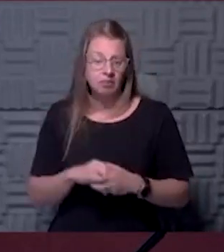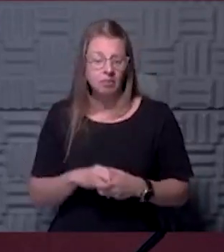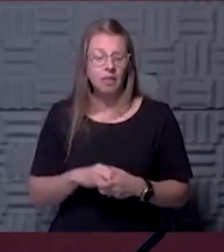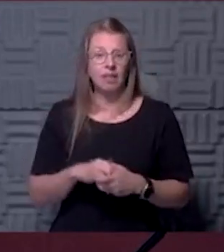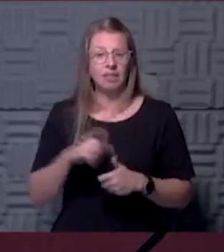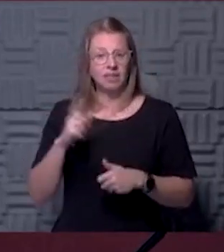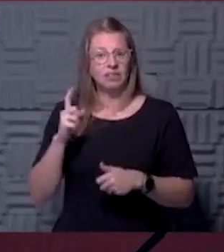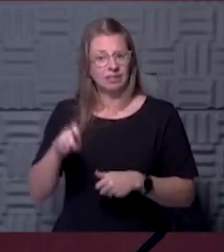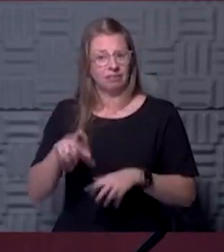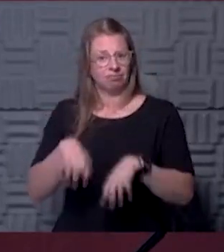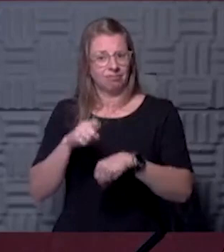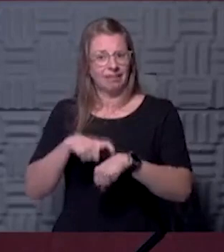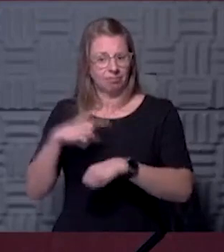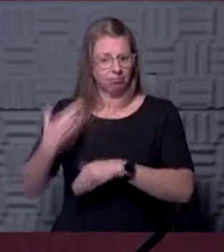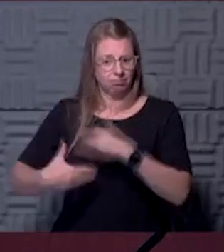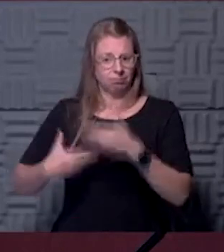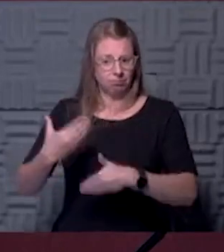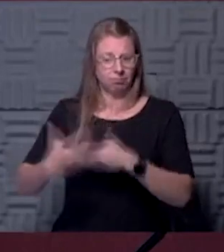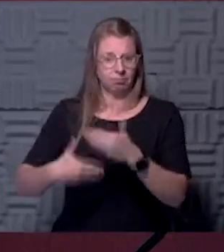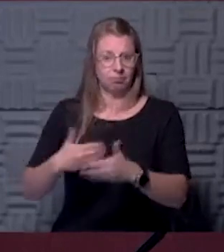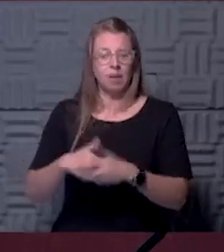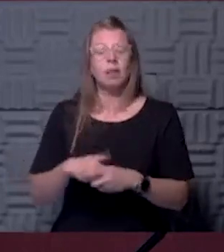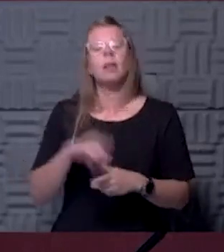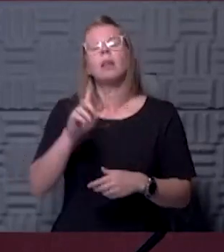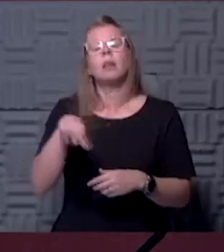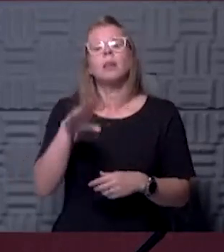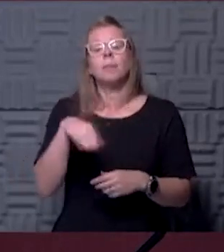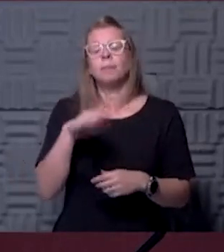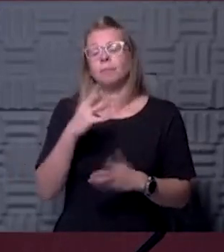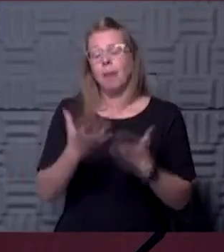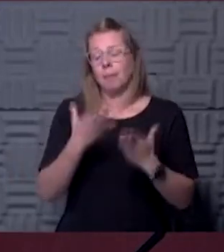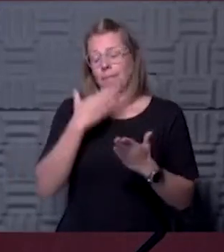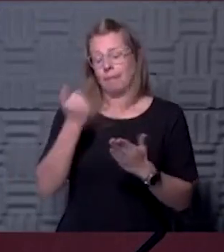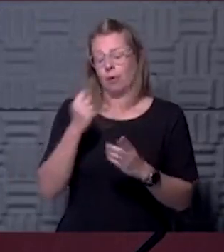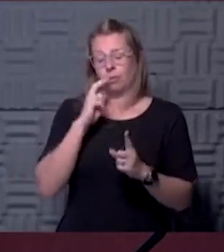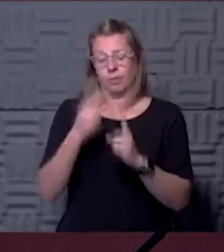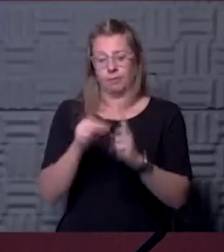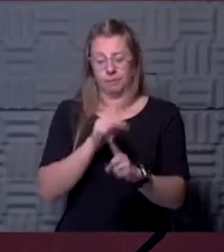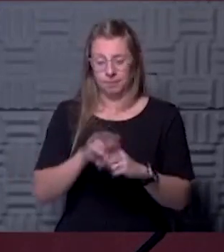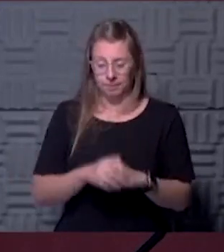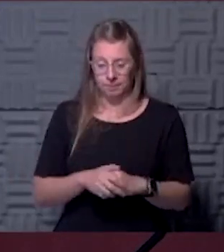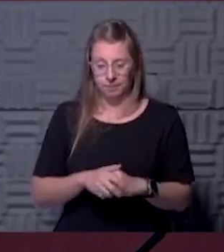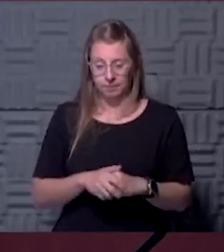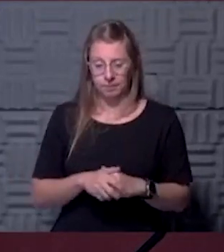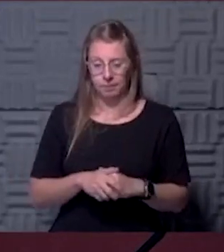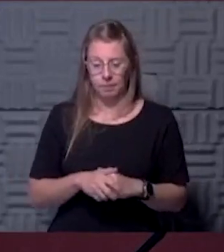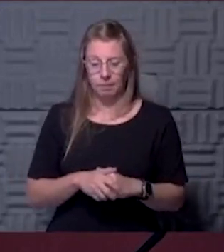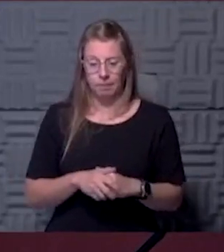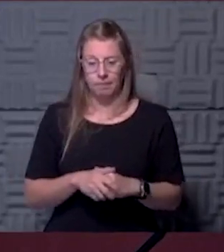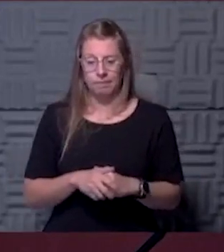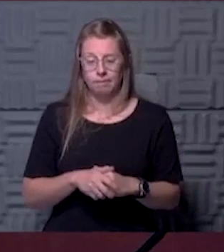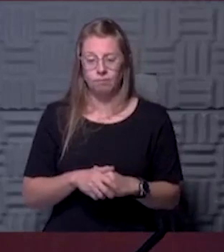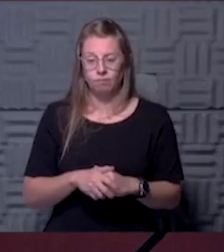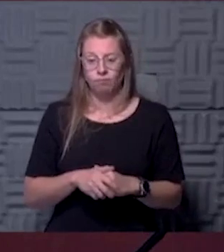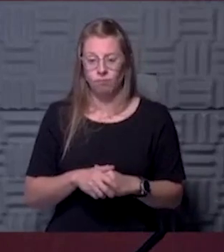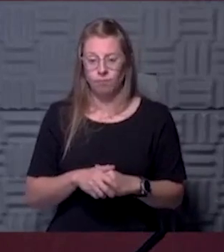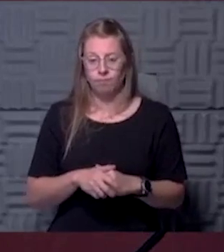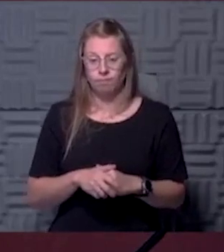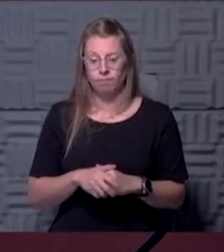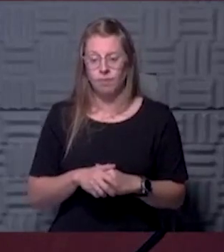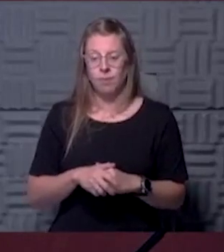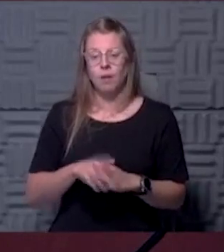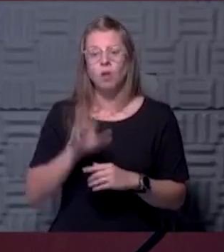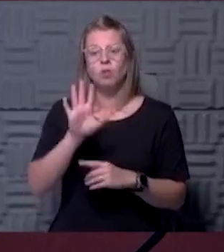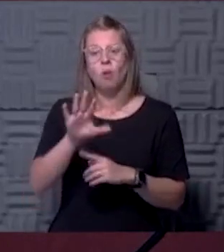out. And so the better, think of it this way, maybe the best way I can explain it. The higher the resolution on your digital